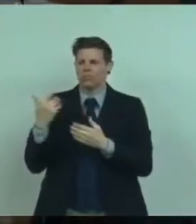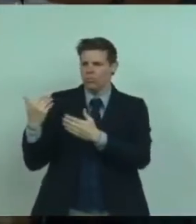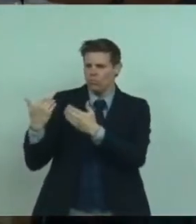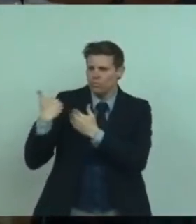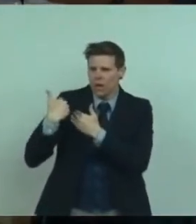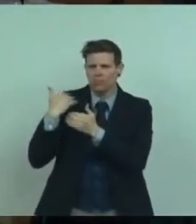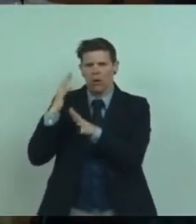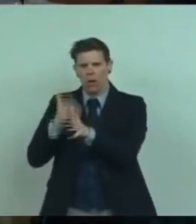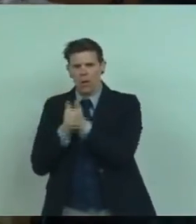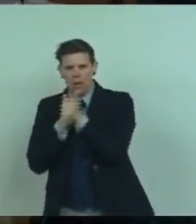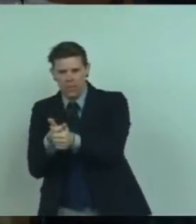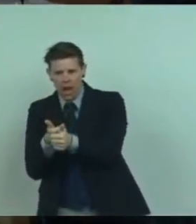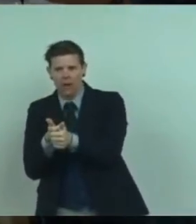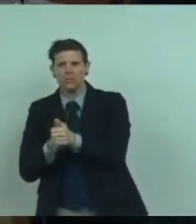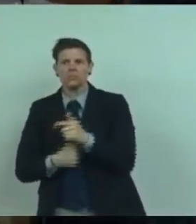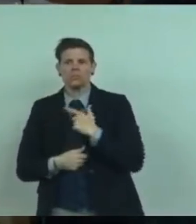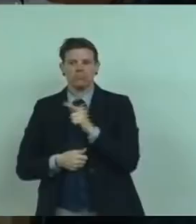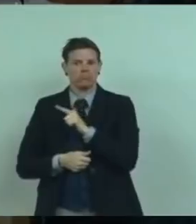take those questions.